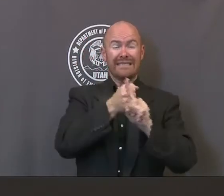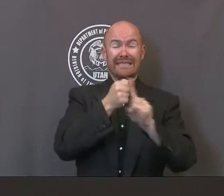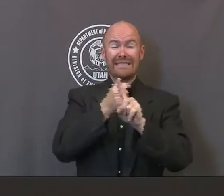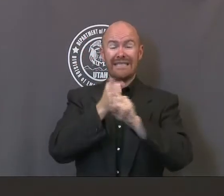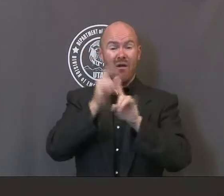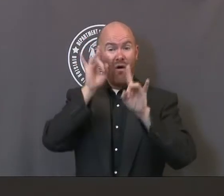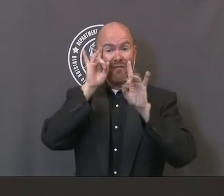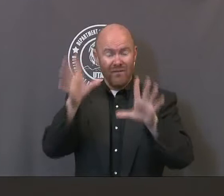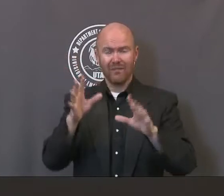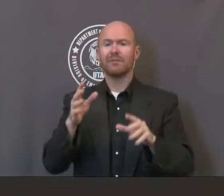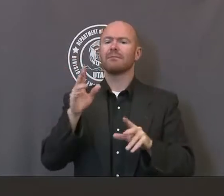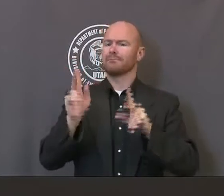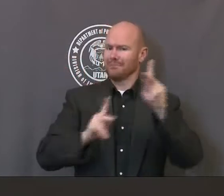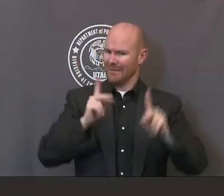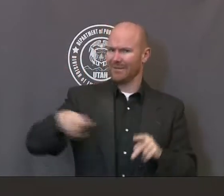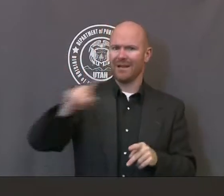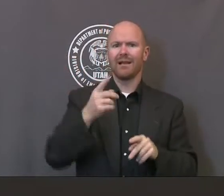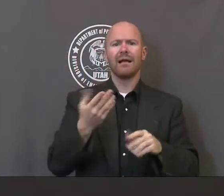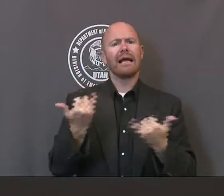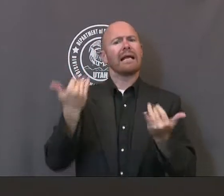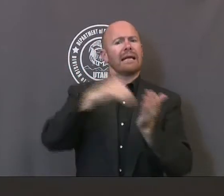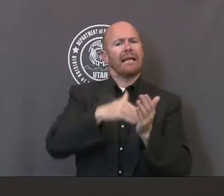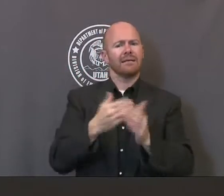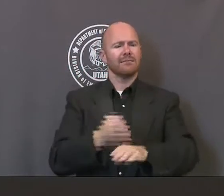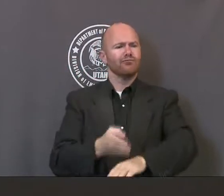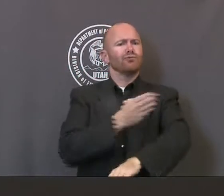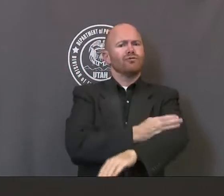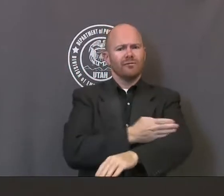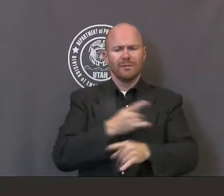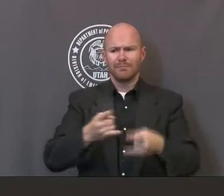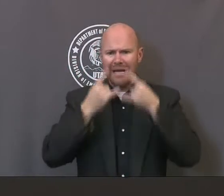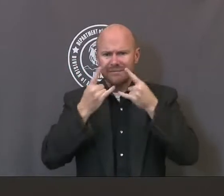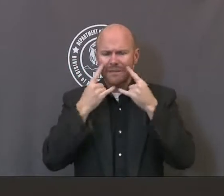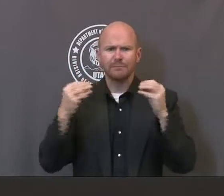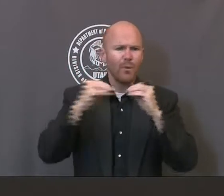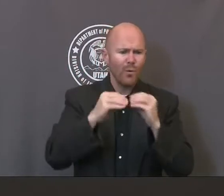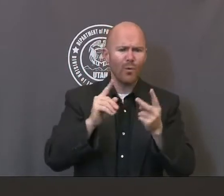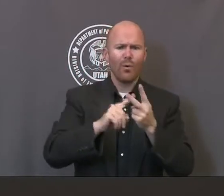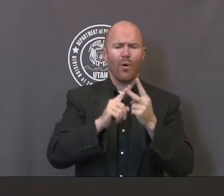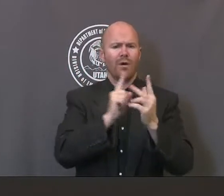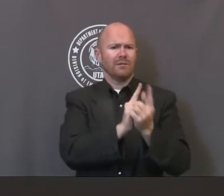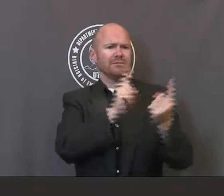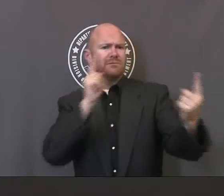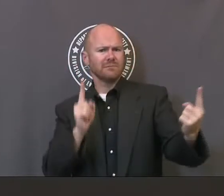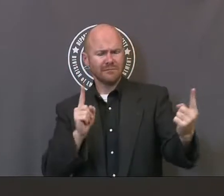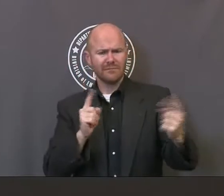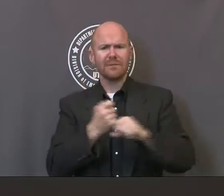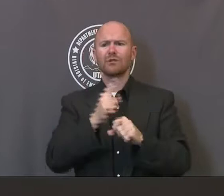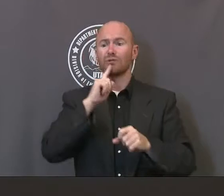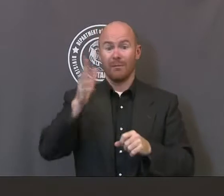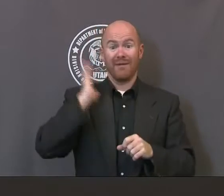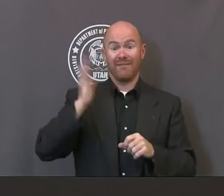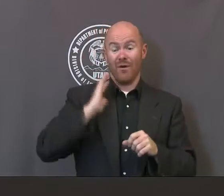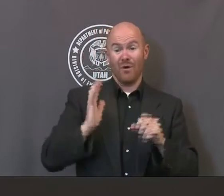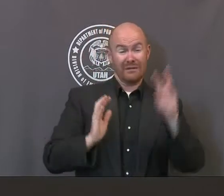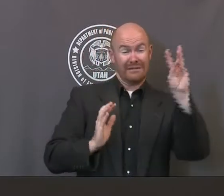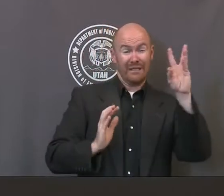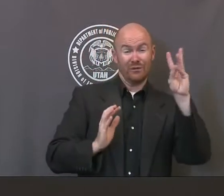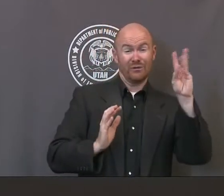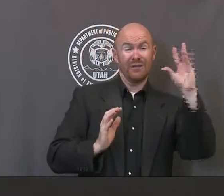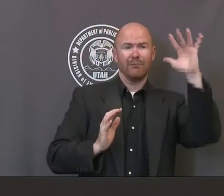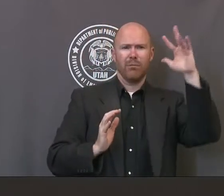of physical distancing and mask wearing and proper hygiene and showing consideration for our neighbors to help drive the 7-day average down